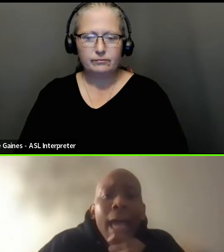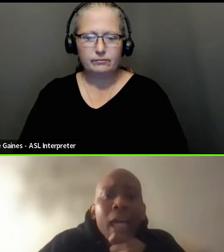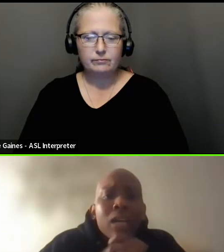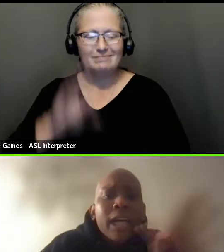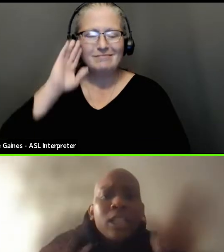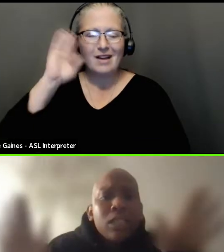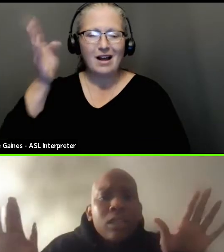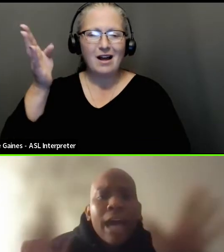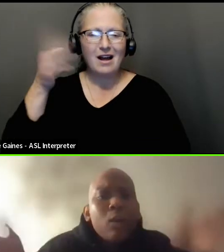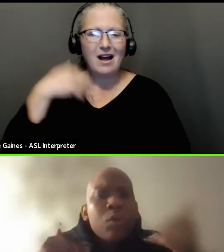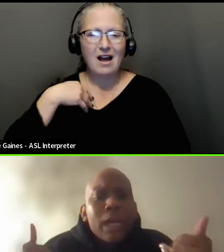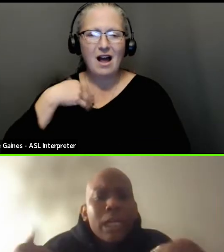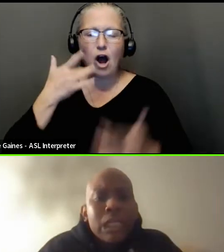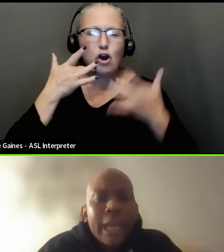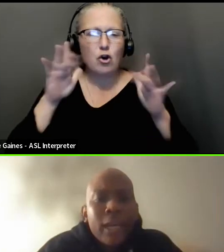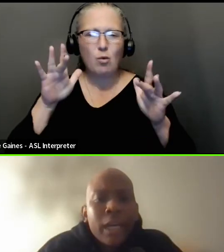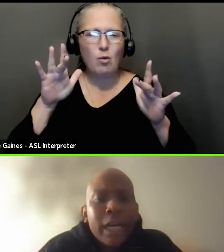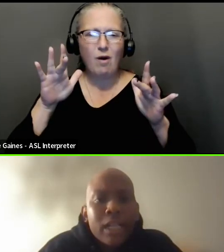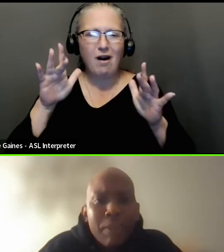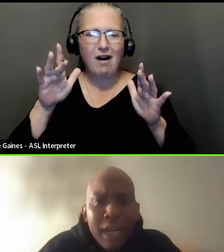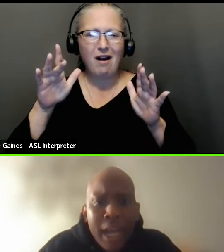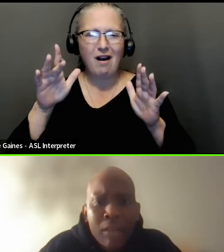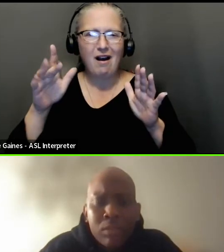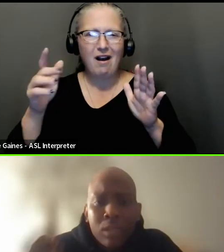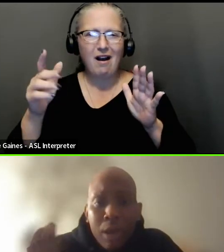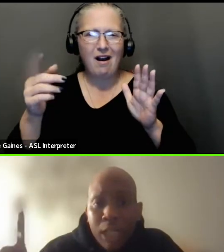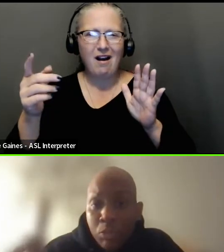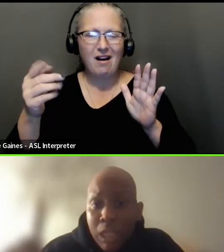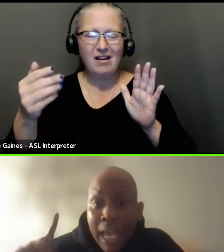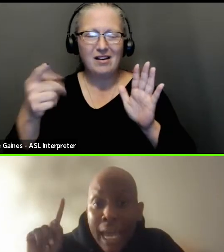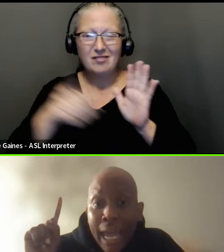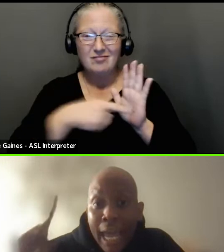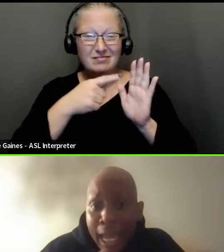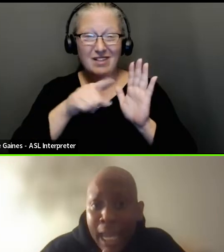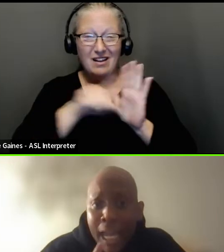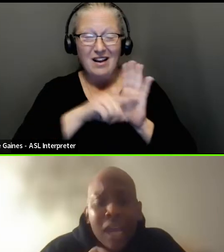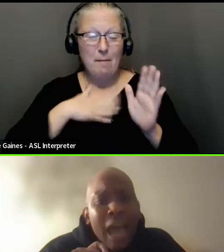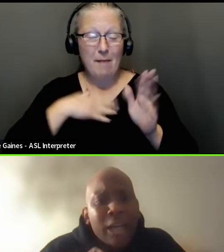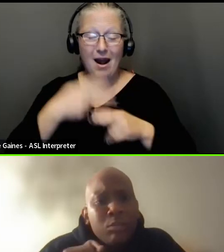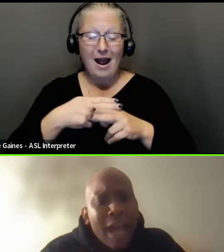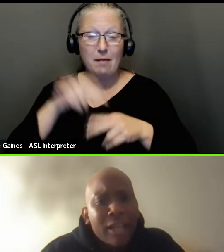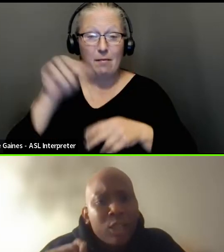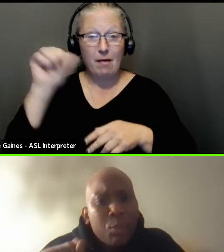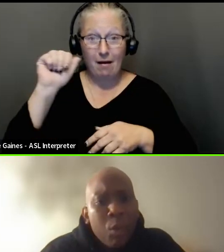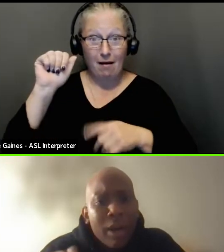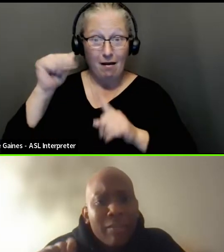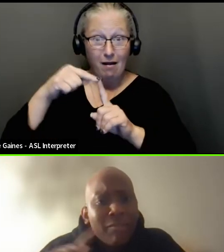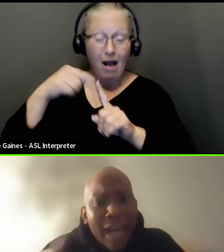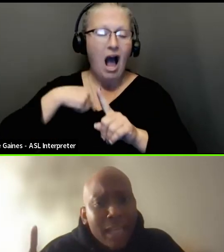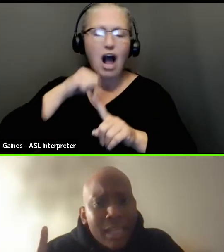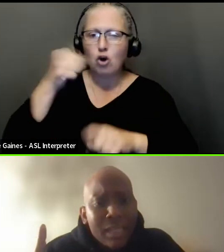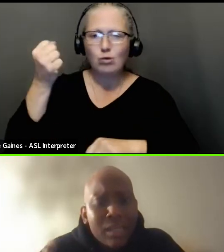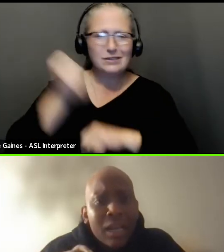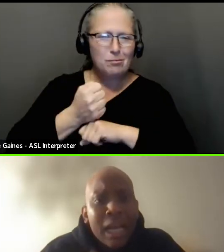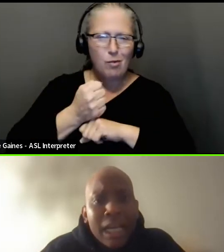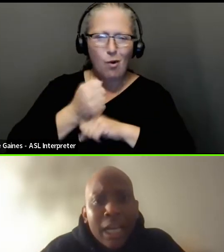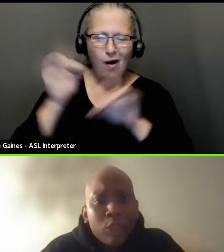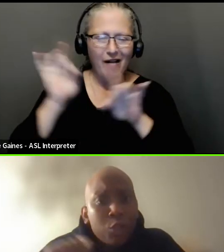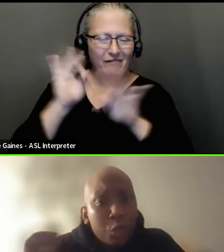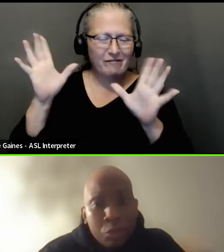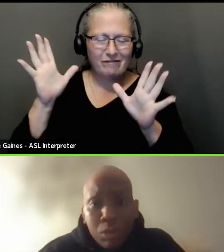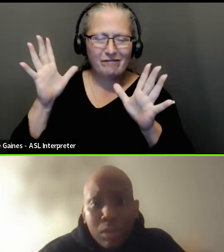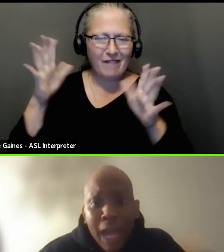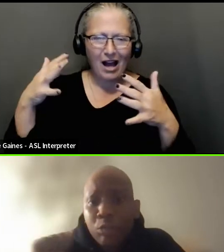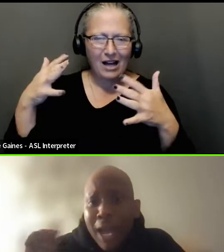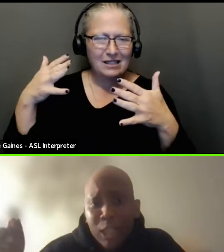Hi, I don't want any slander against my name. So I just want to say, I do not support violence